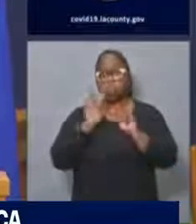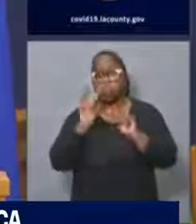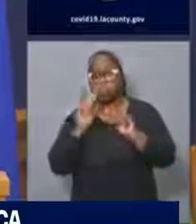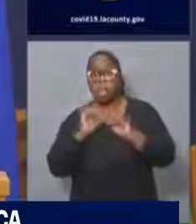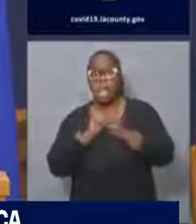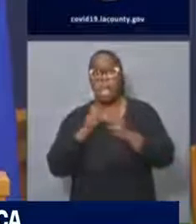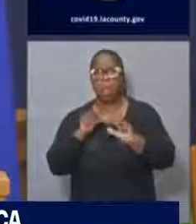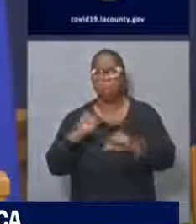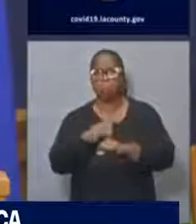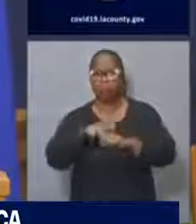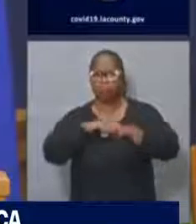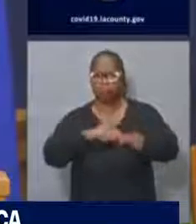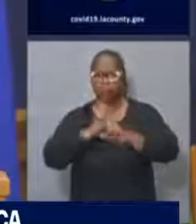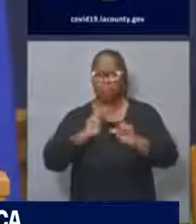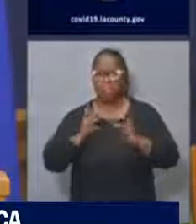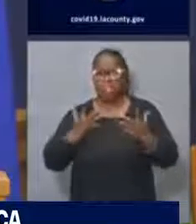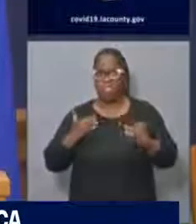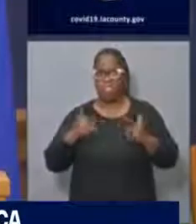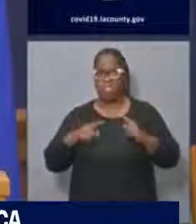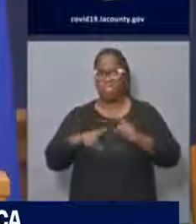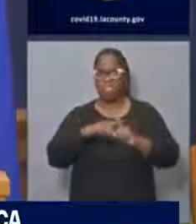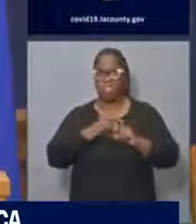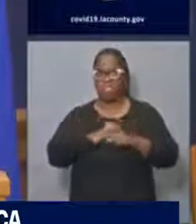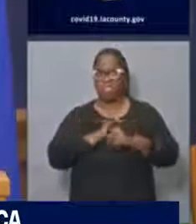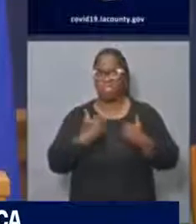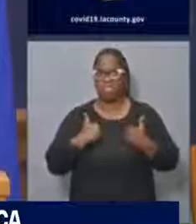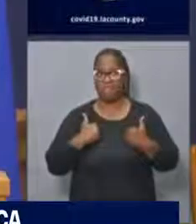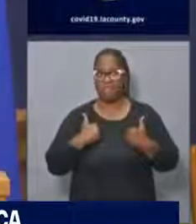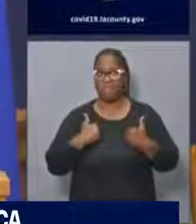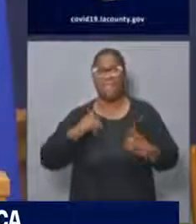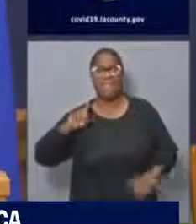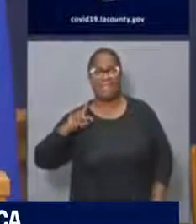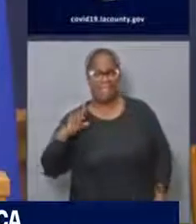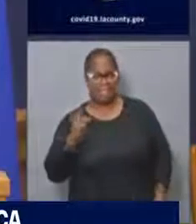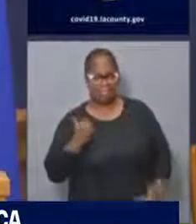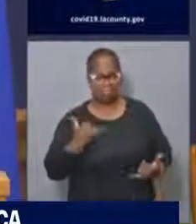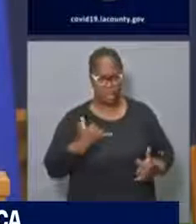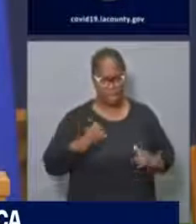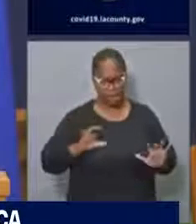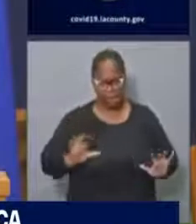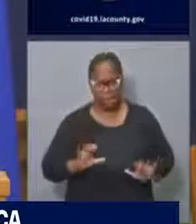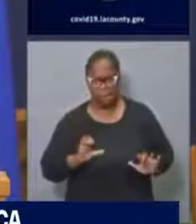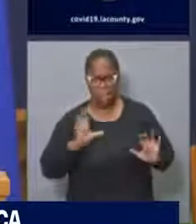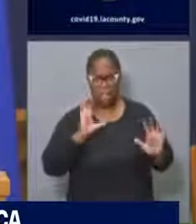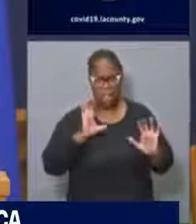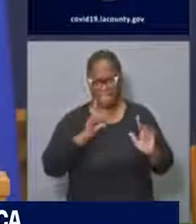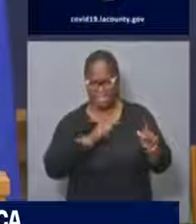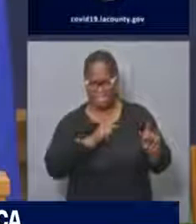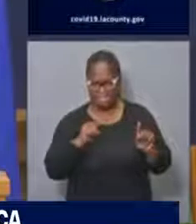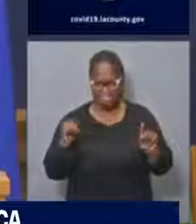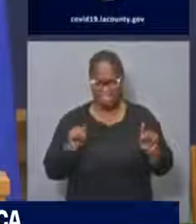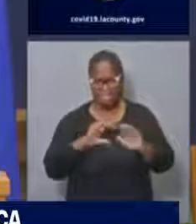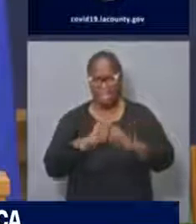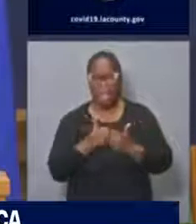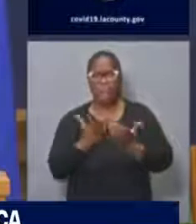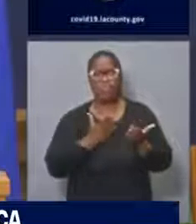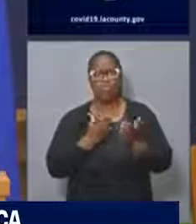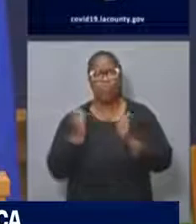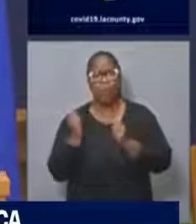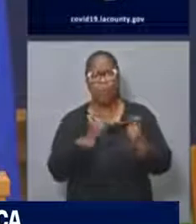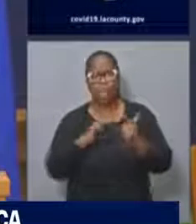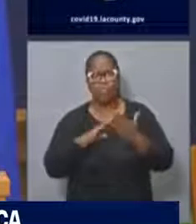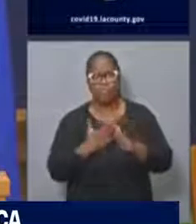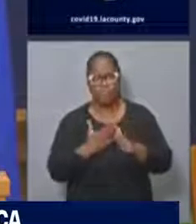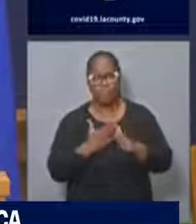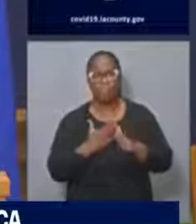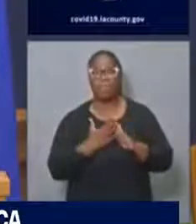protect people with COVID, DHS is actively looking for ways to ensure that all communities we serve are